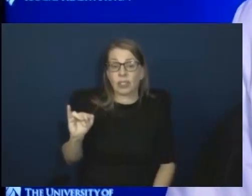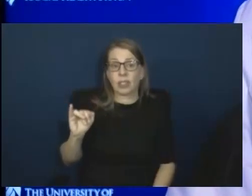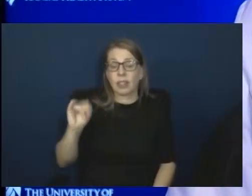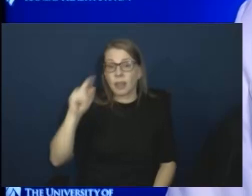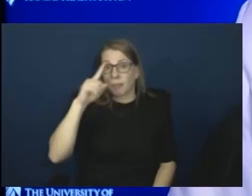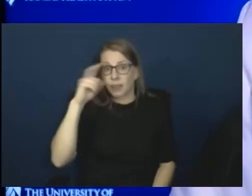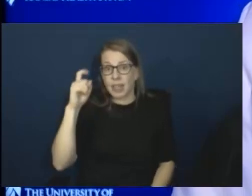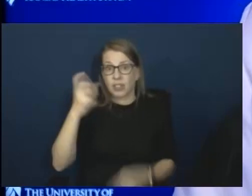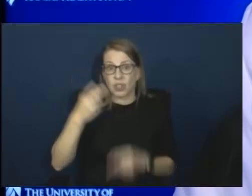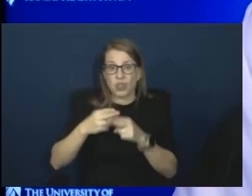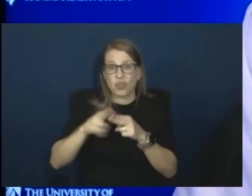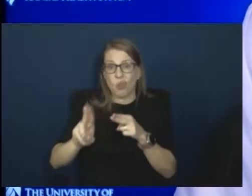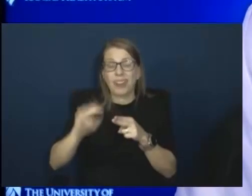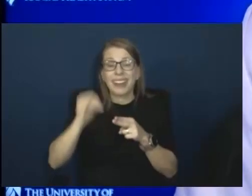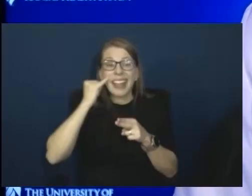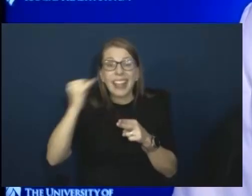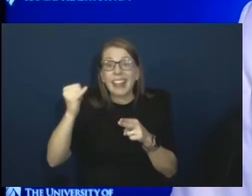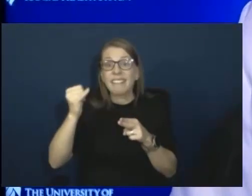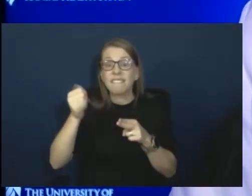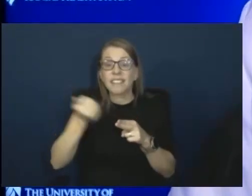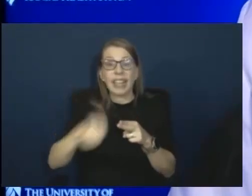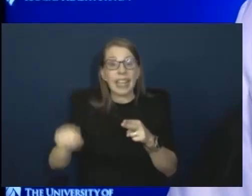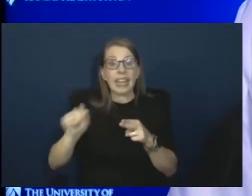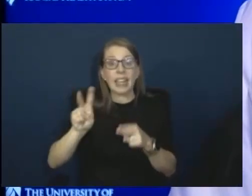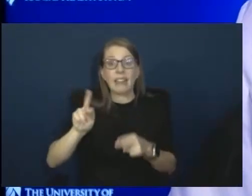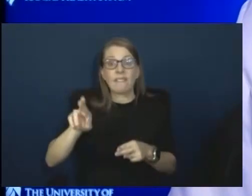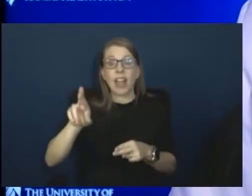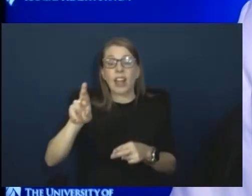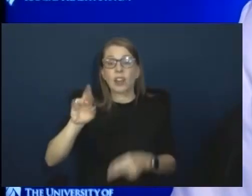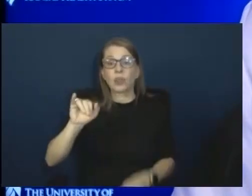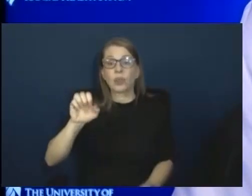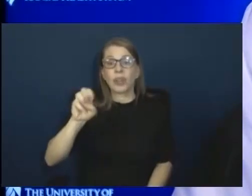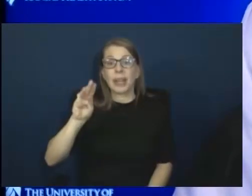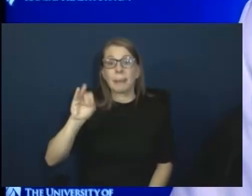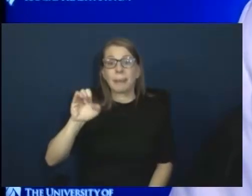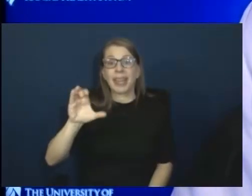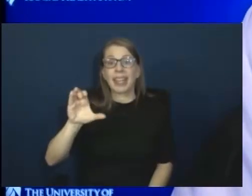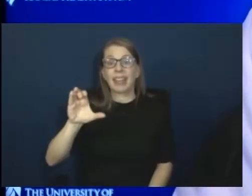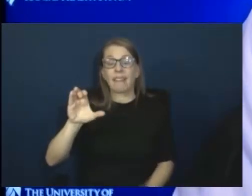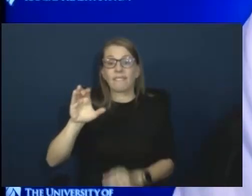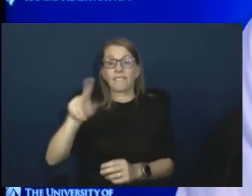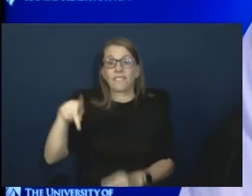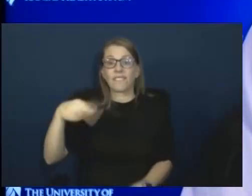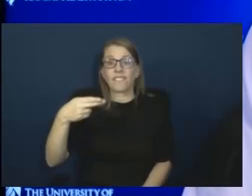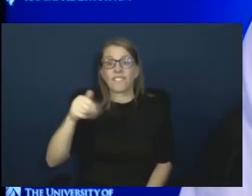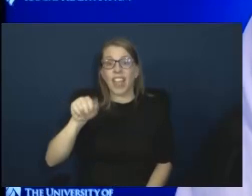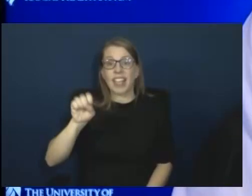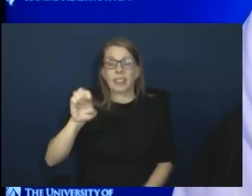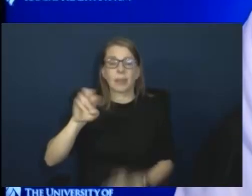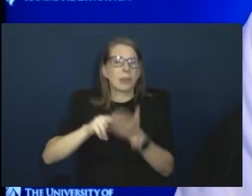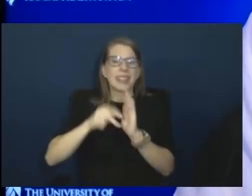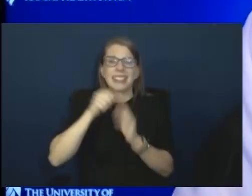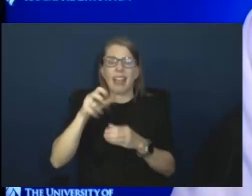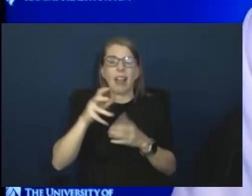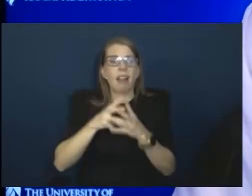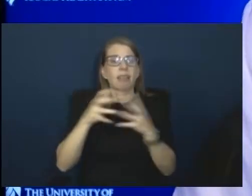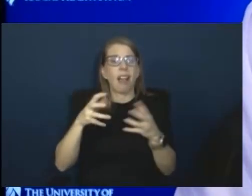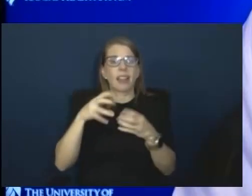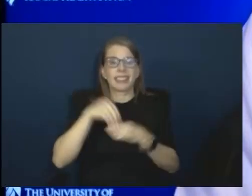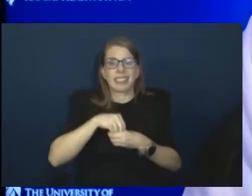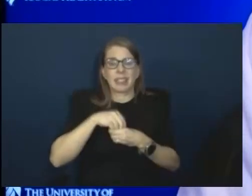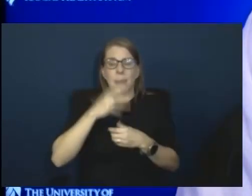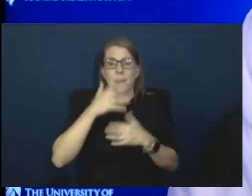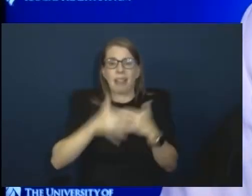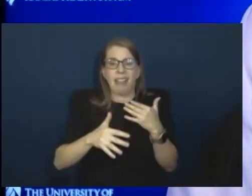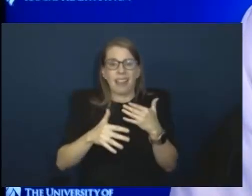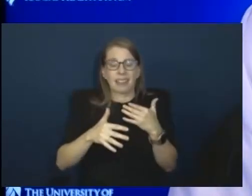short, if any, viremic phase. So that means there's not a lot of virus in the blood at that time. So I think that's the short answer, is